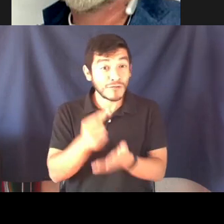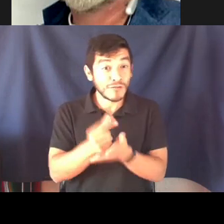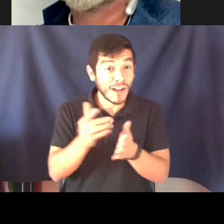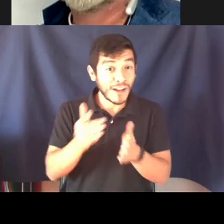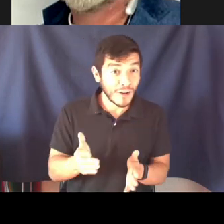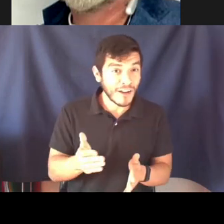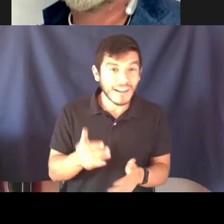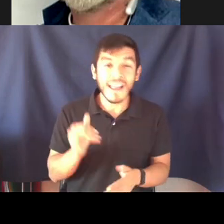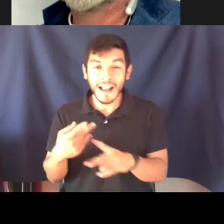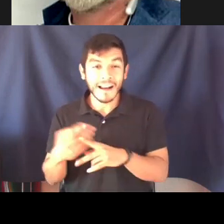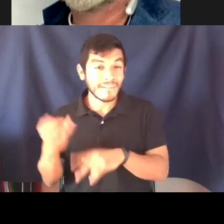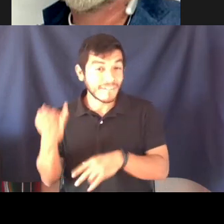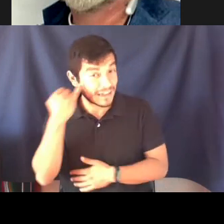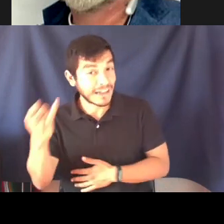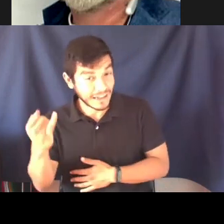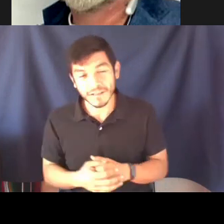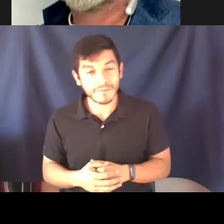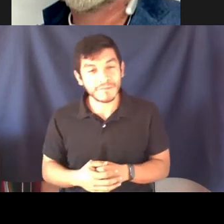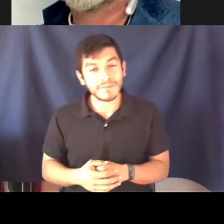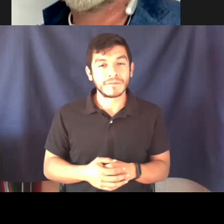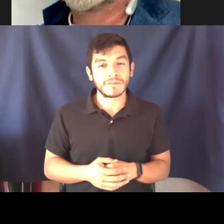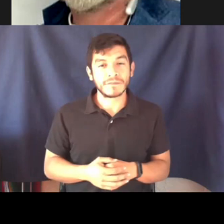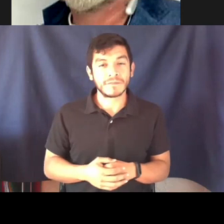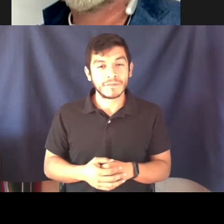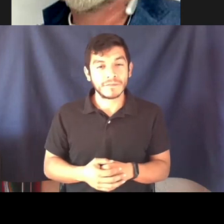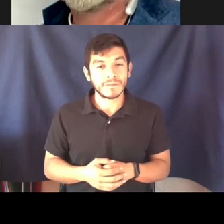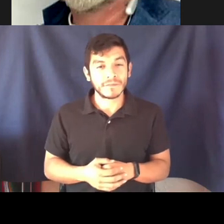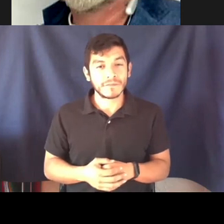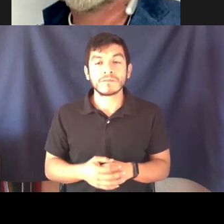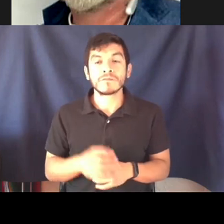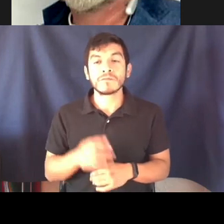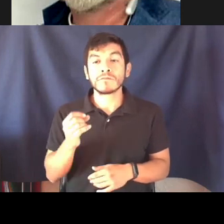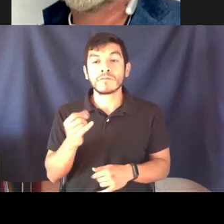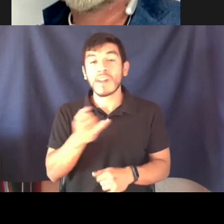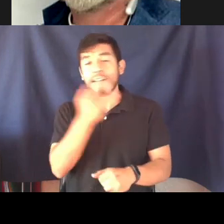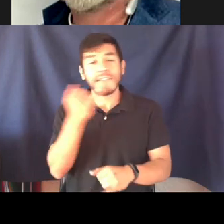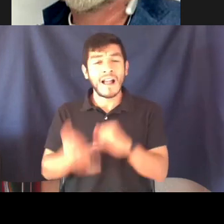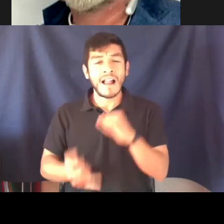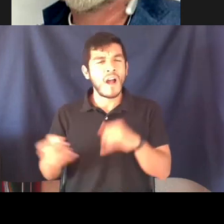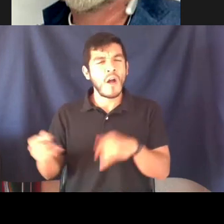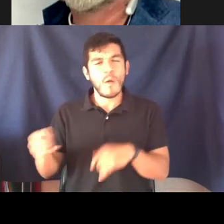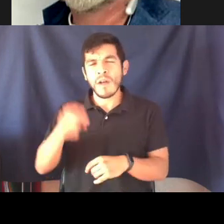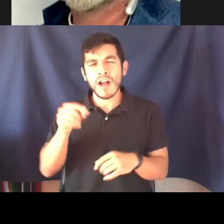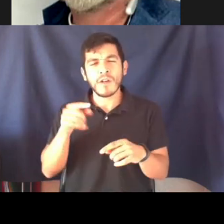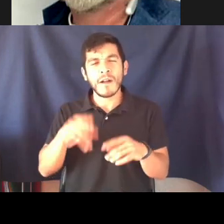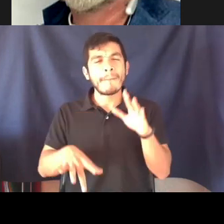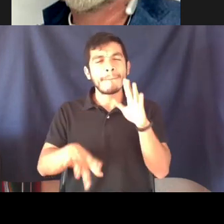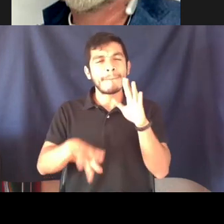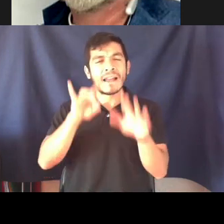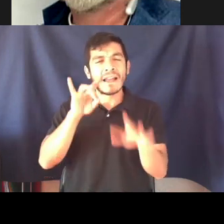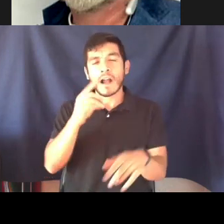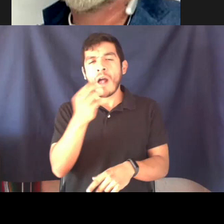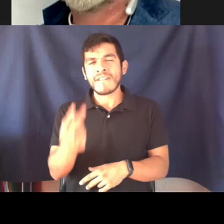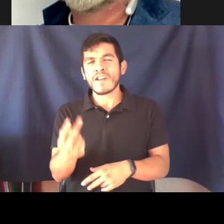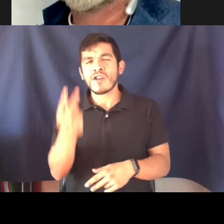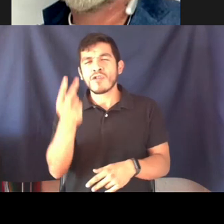And so ultimately we had to kind of pick one of those 2 buckets to write this guide to. We chose